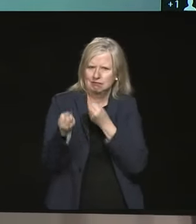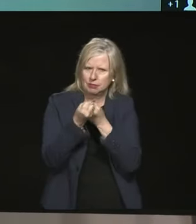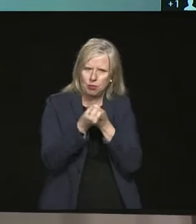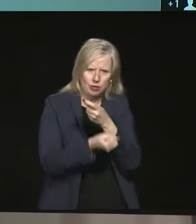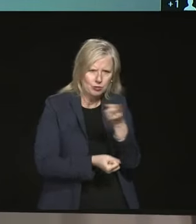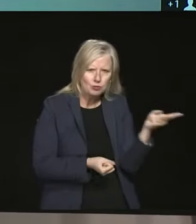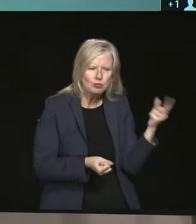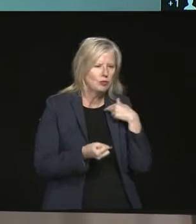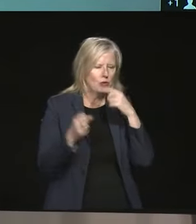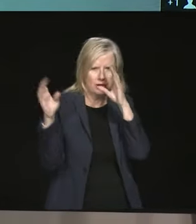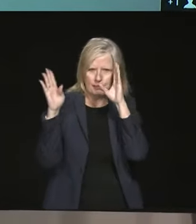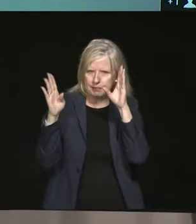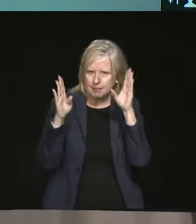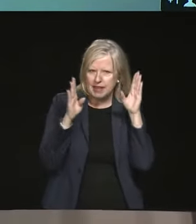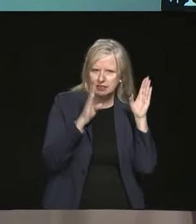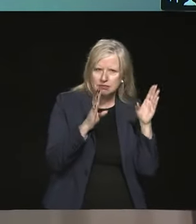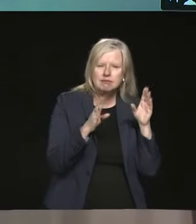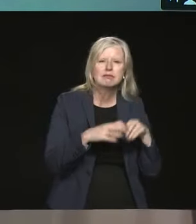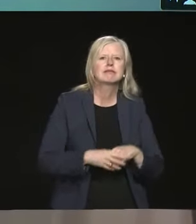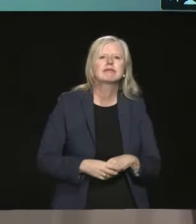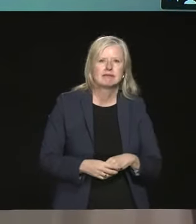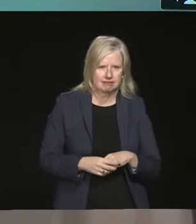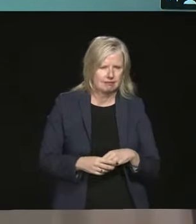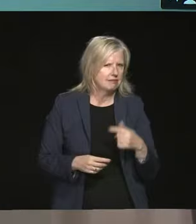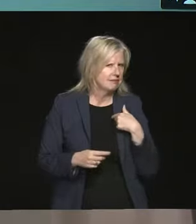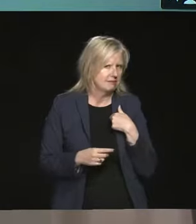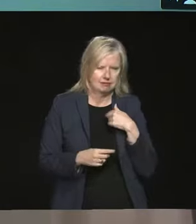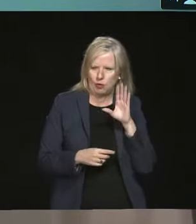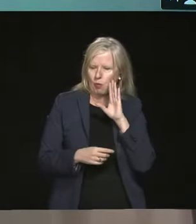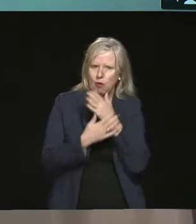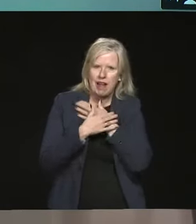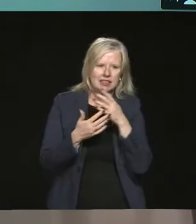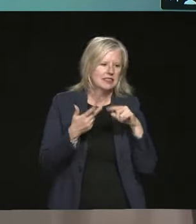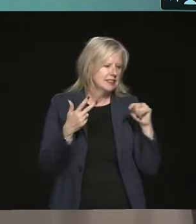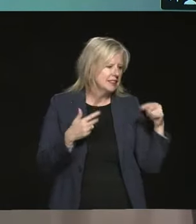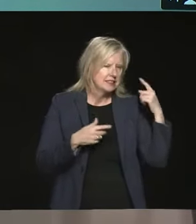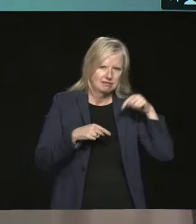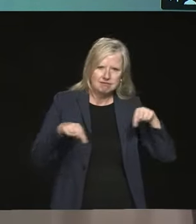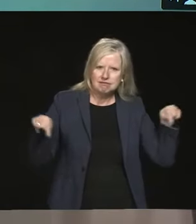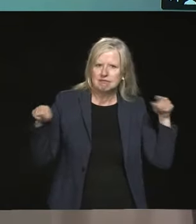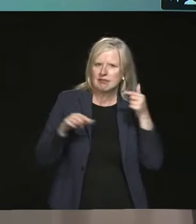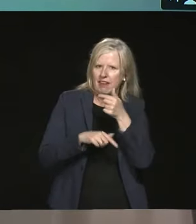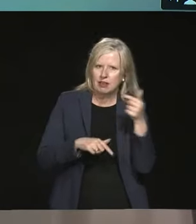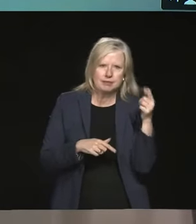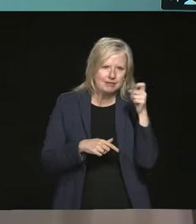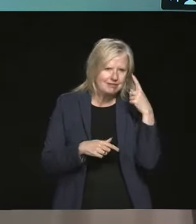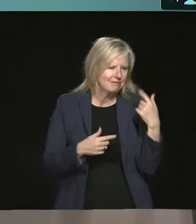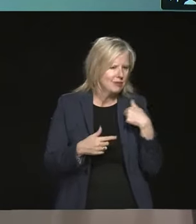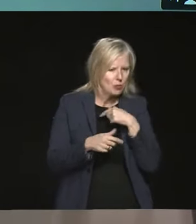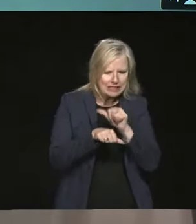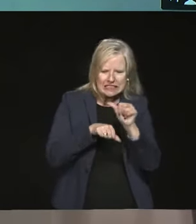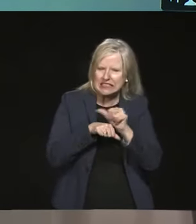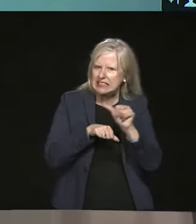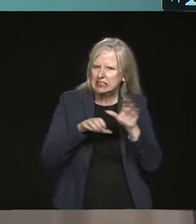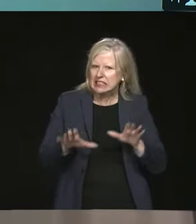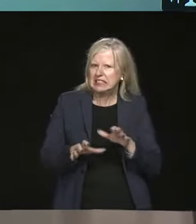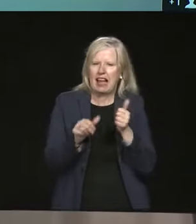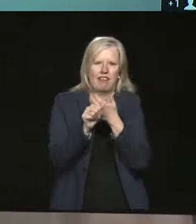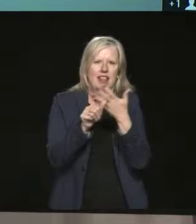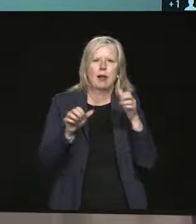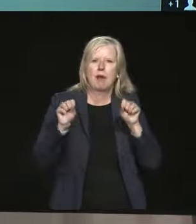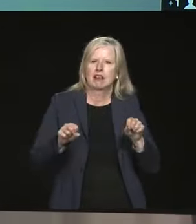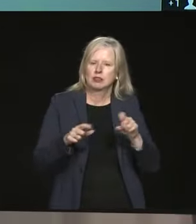and I won't rest, and I know my colleagues feel the same way, until we've done everything possible to support you.